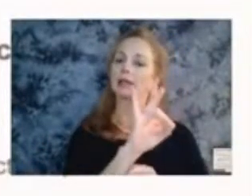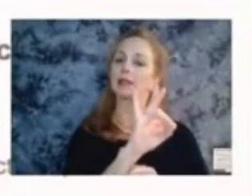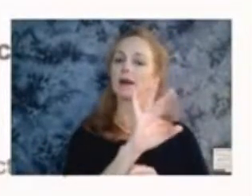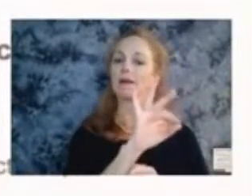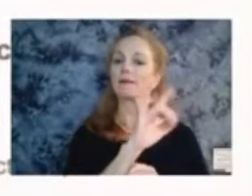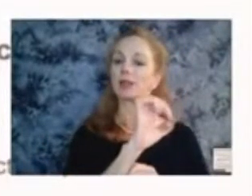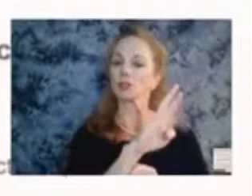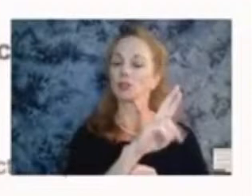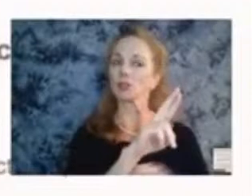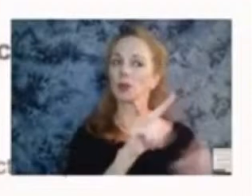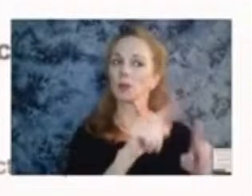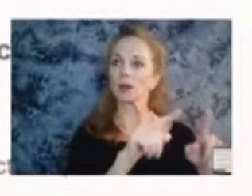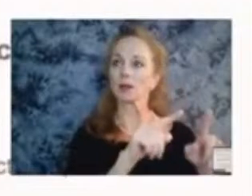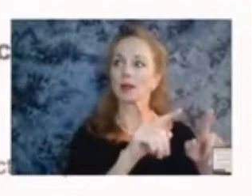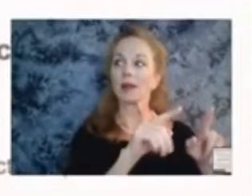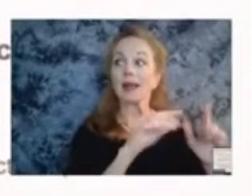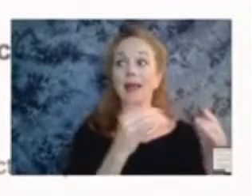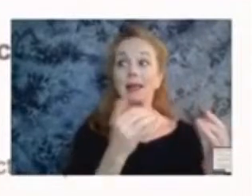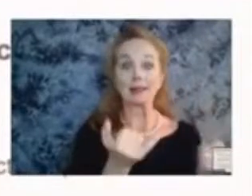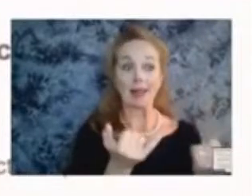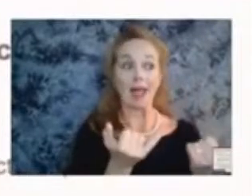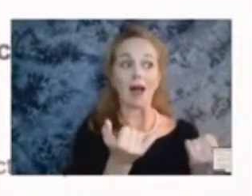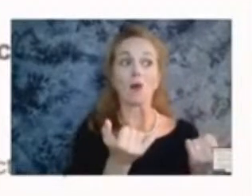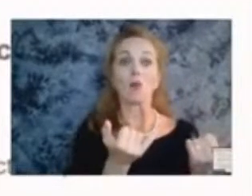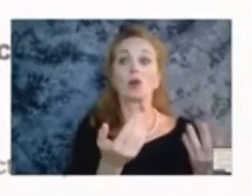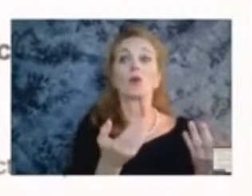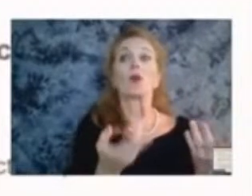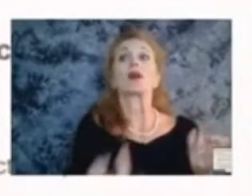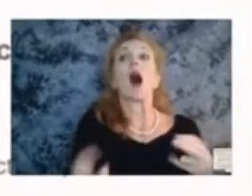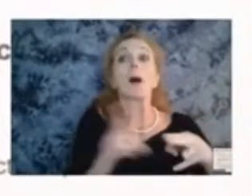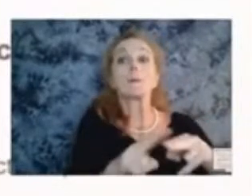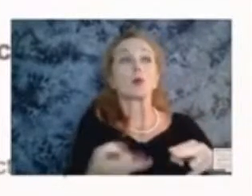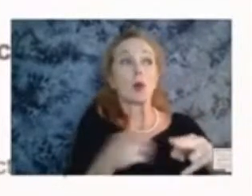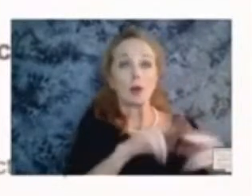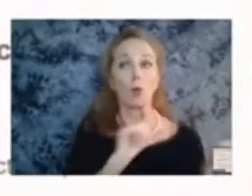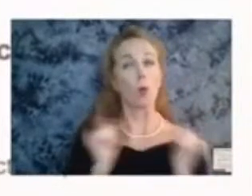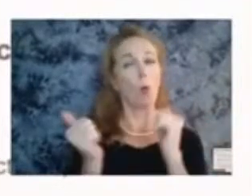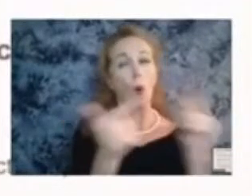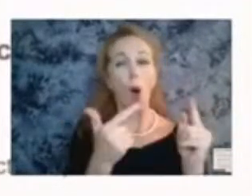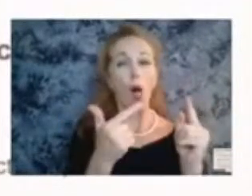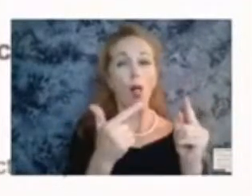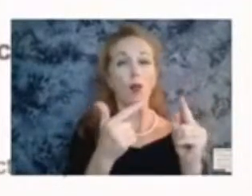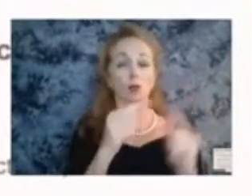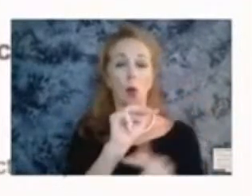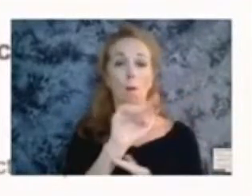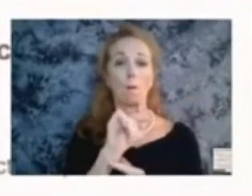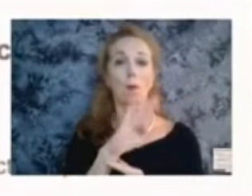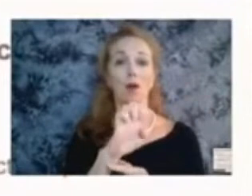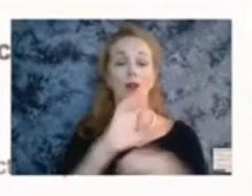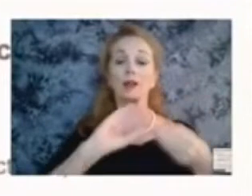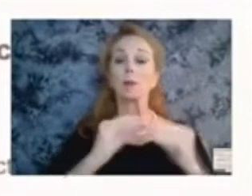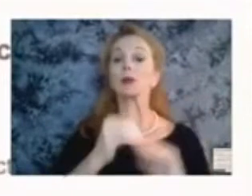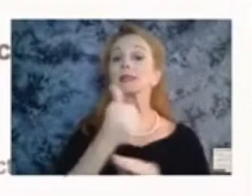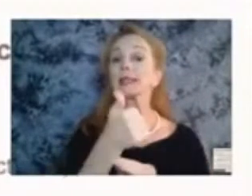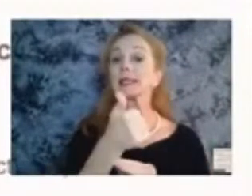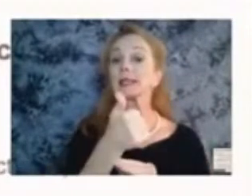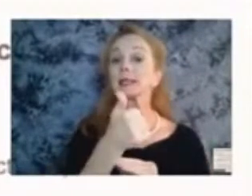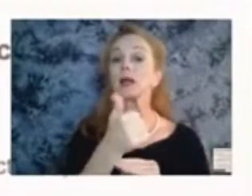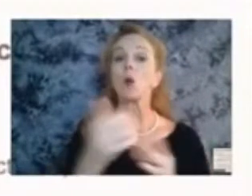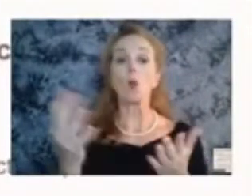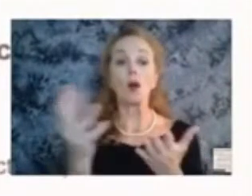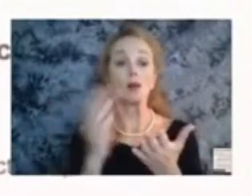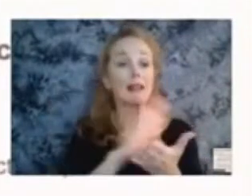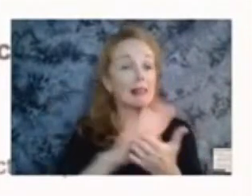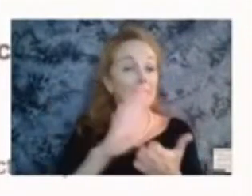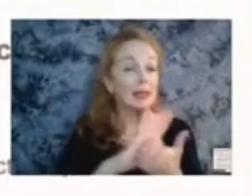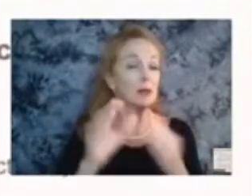school district to be upgraded to a MERV 10. It's a denser filtration. It will catch more particles. Is it a guarantee that it's